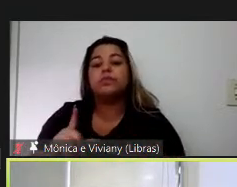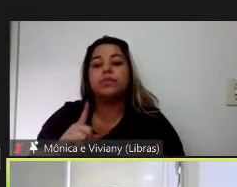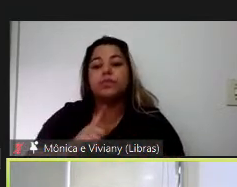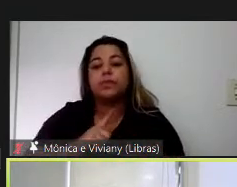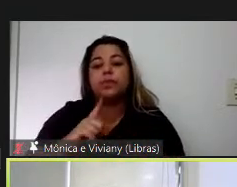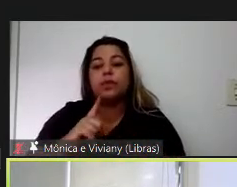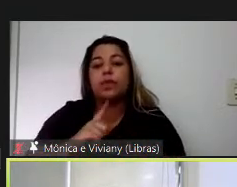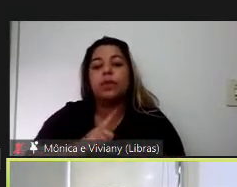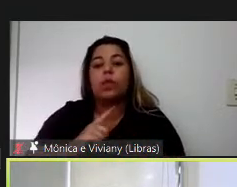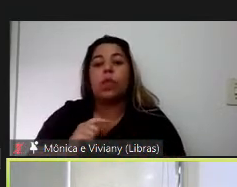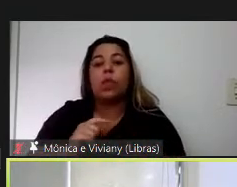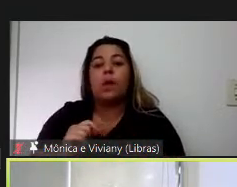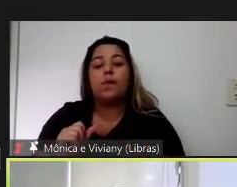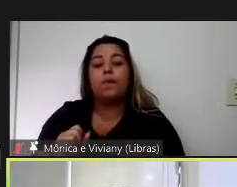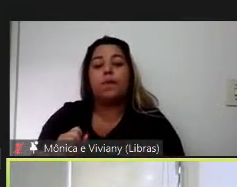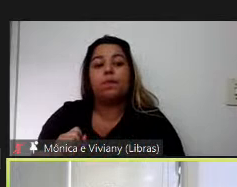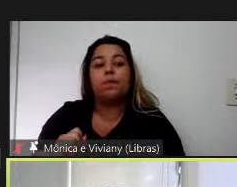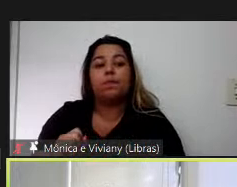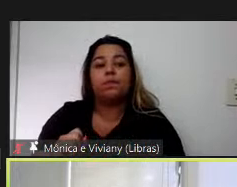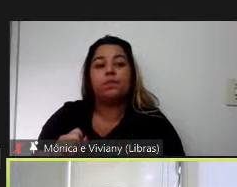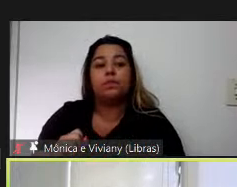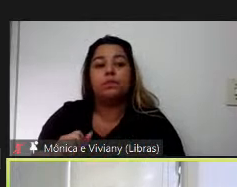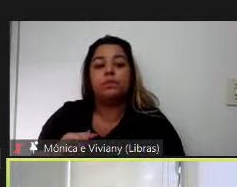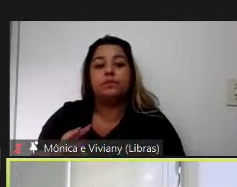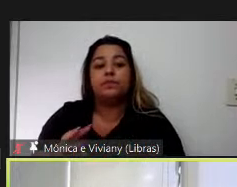a lot of rivers.